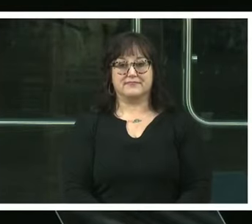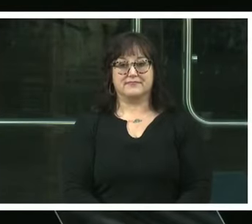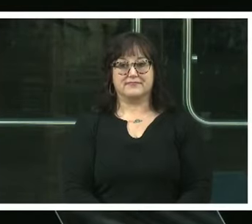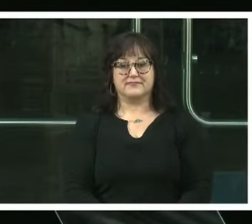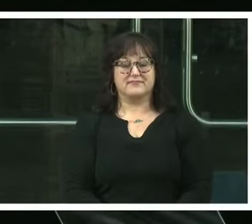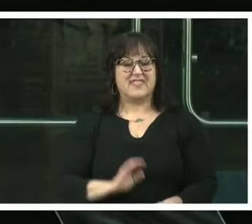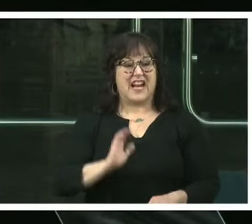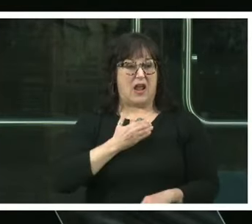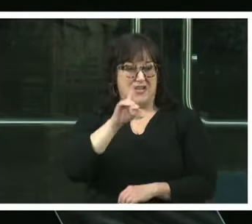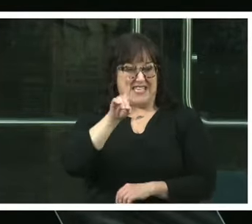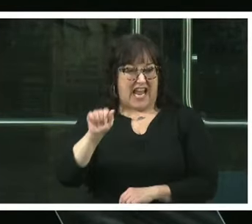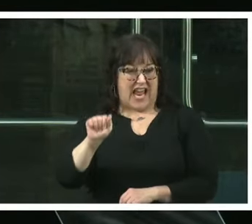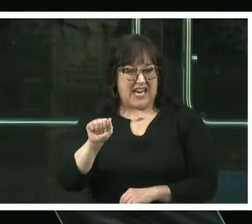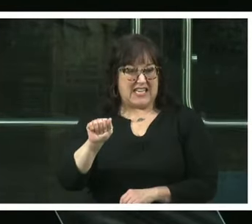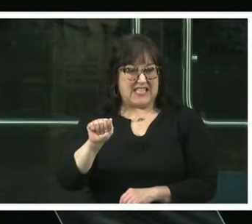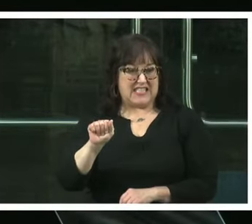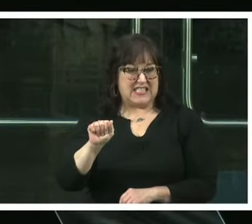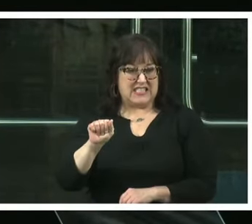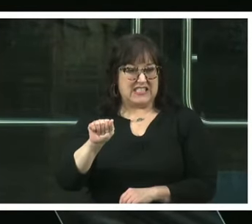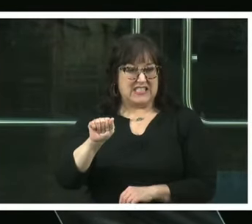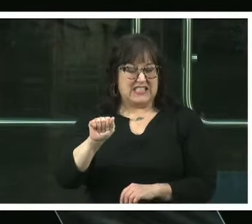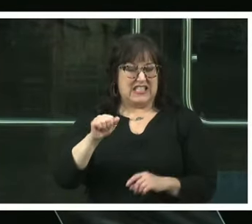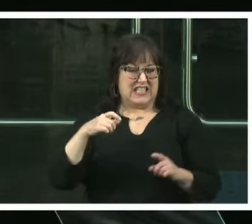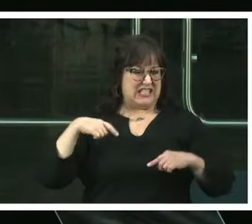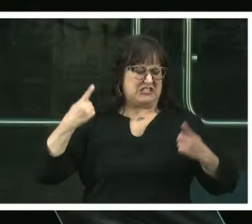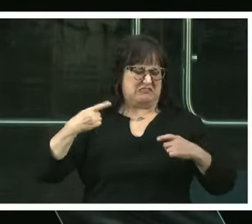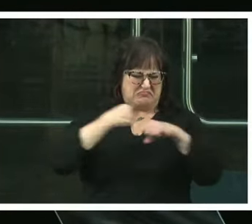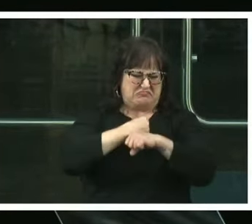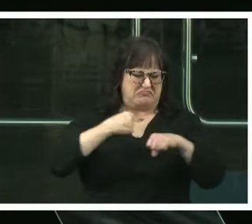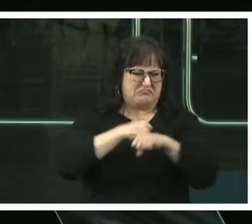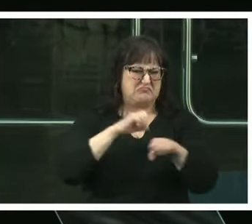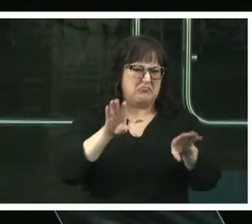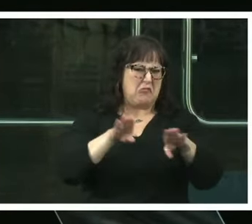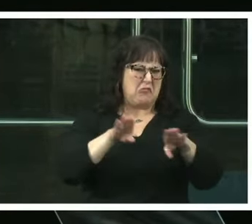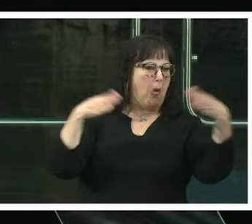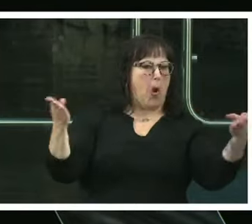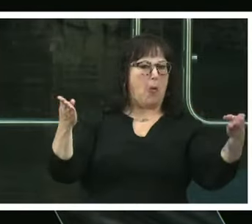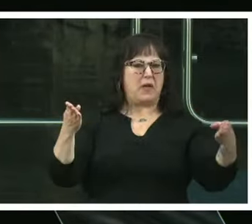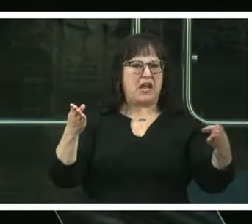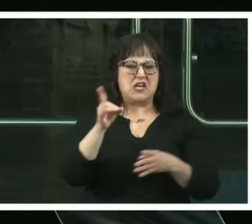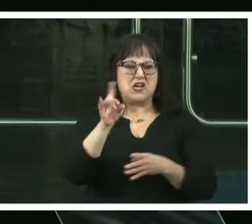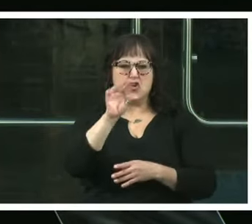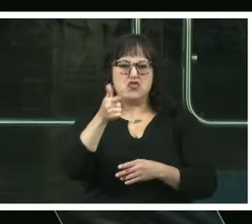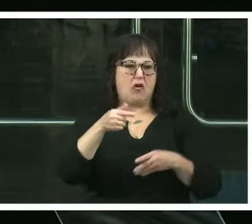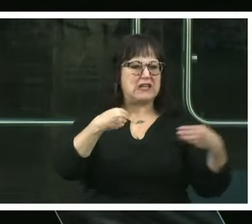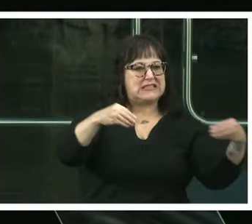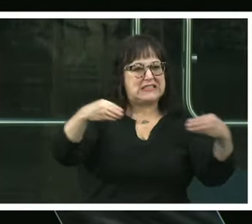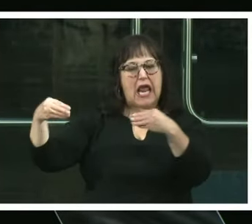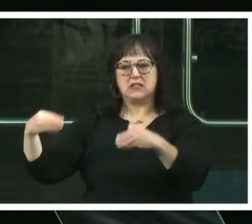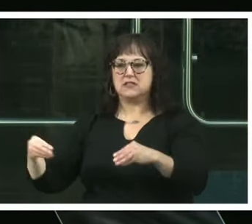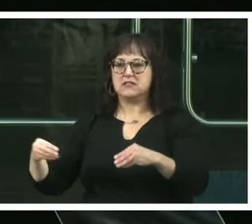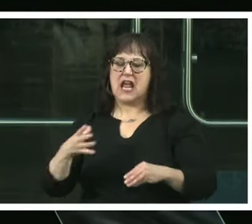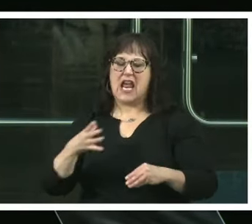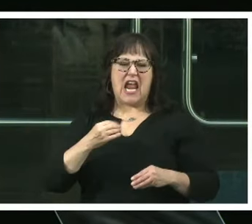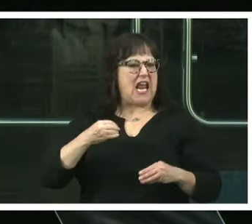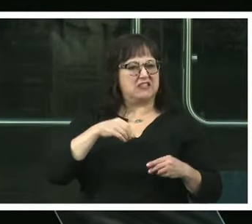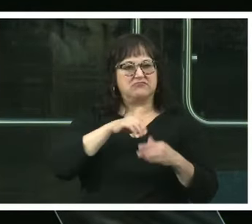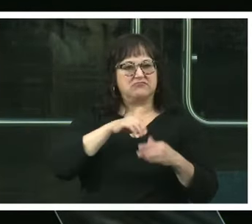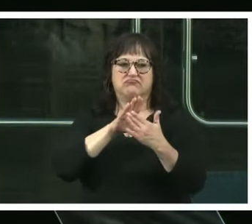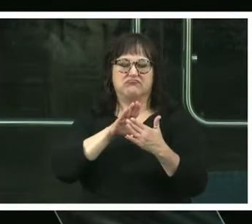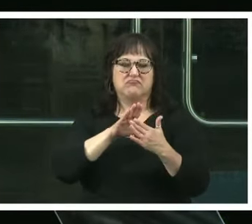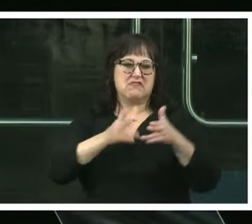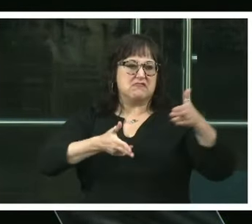Our district attorney, who is combating open-air drug dealing, who is taking on the perpetrators of gun violence, who